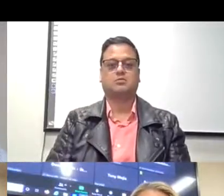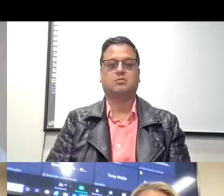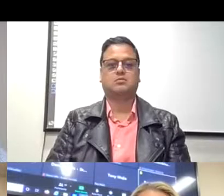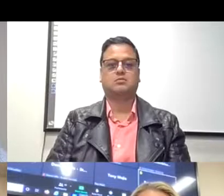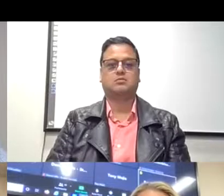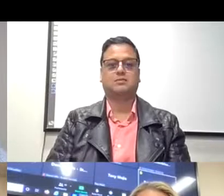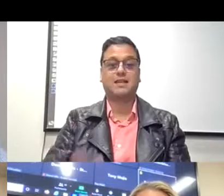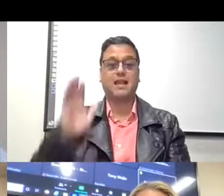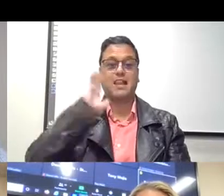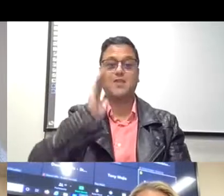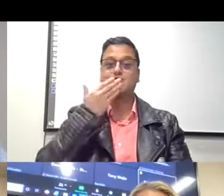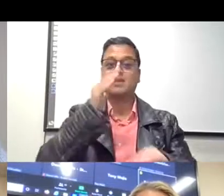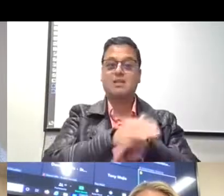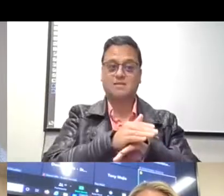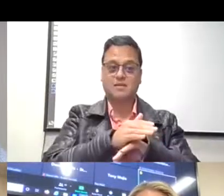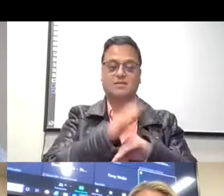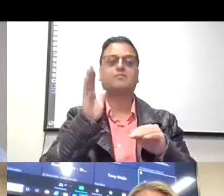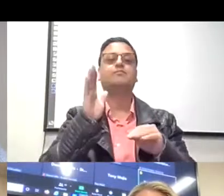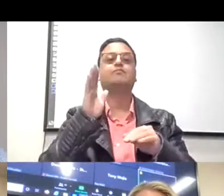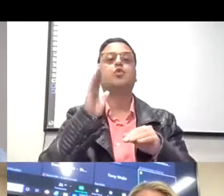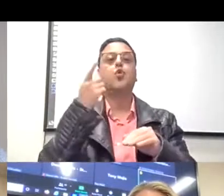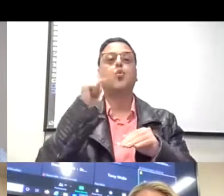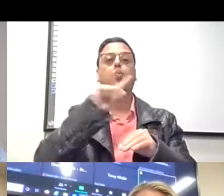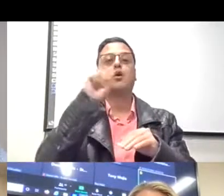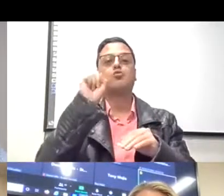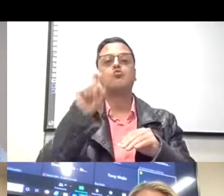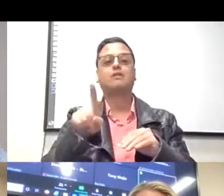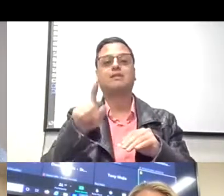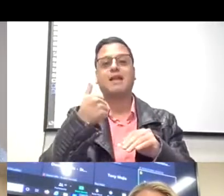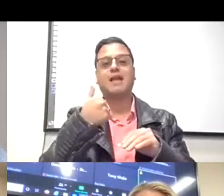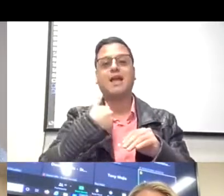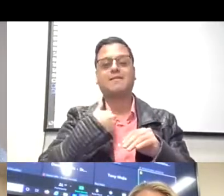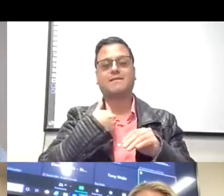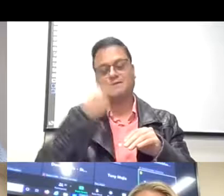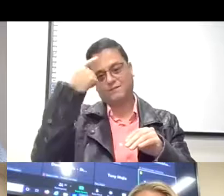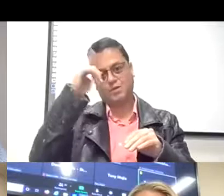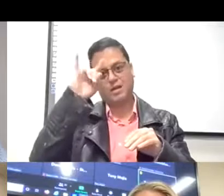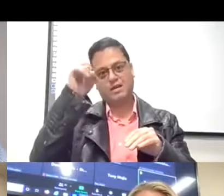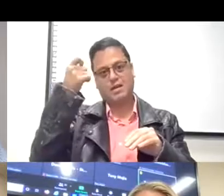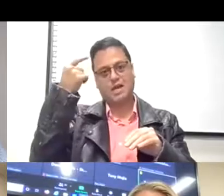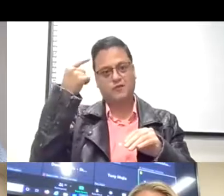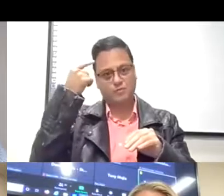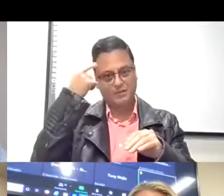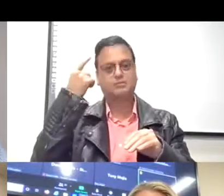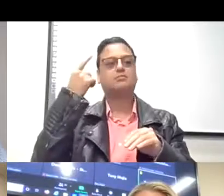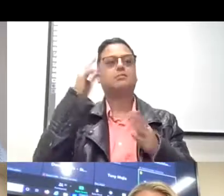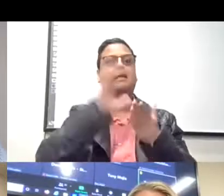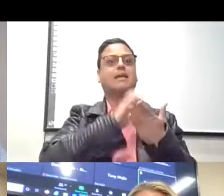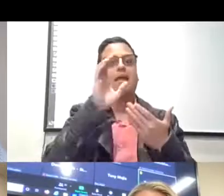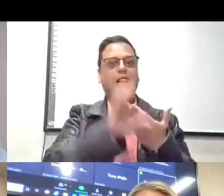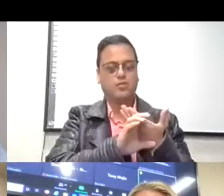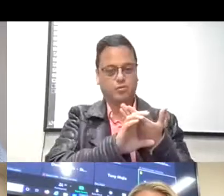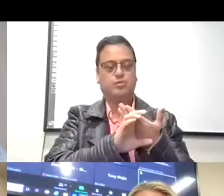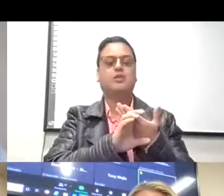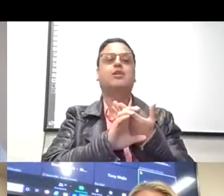Hi, good evening. So one question that I had when I took a look at this governance calendar is,